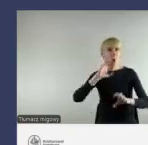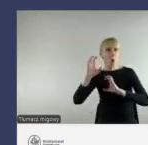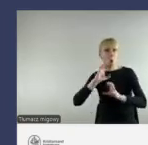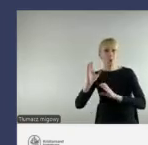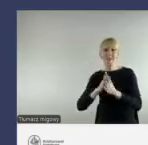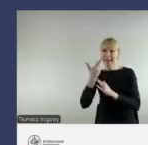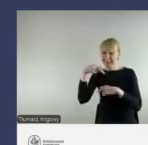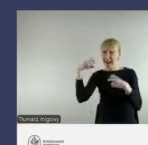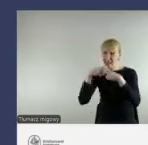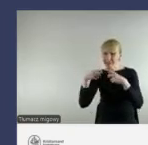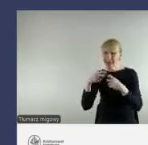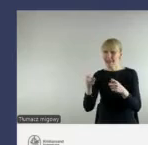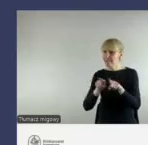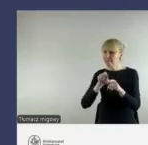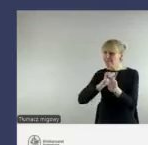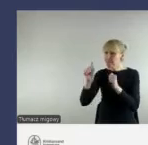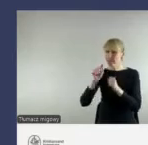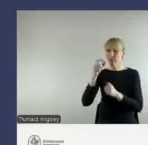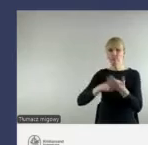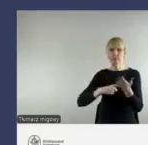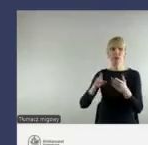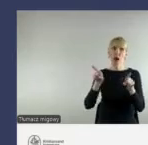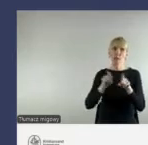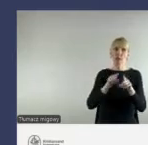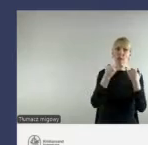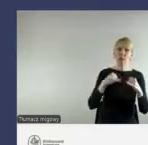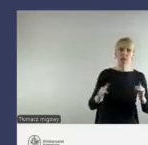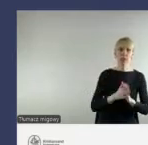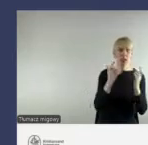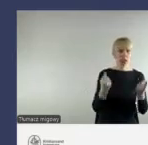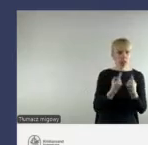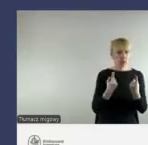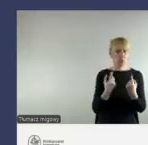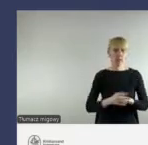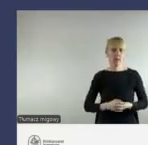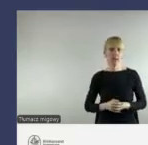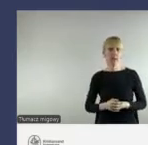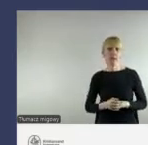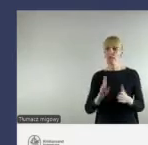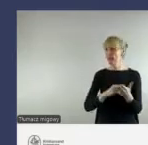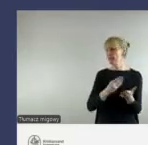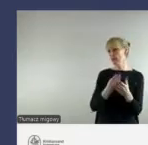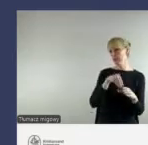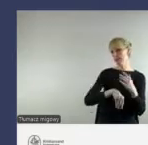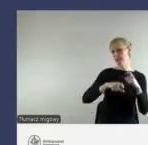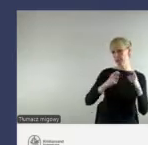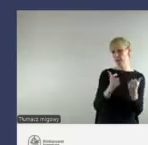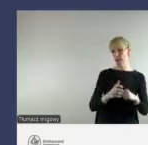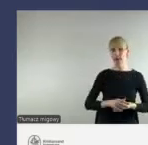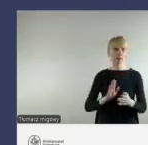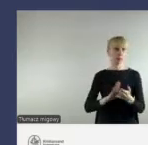serious accidents from industry and train or airport or